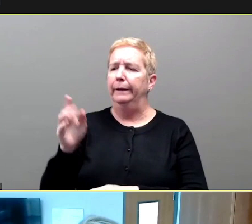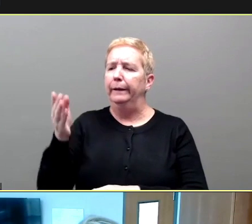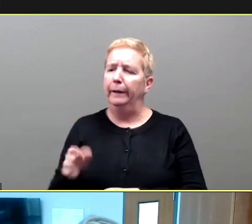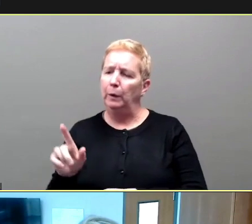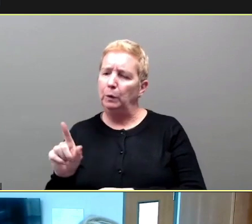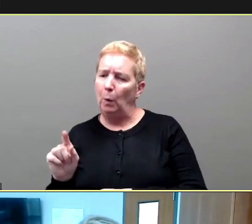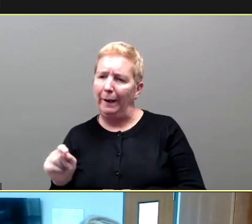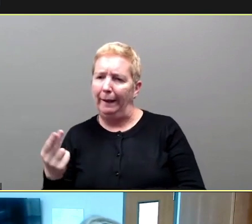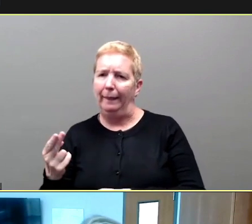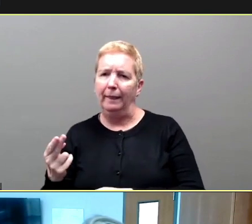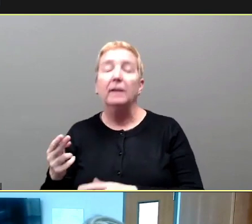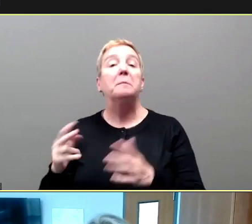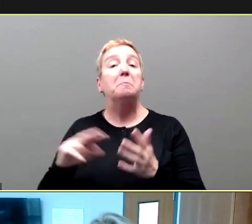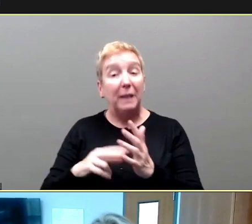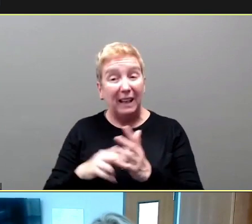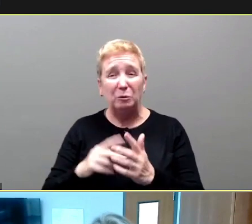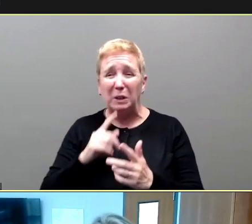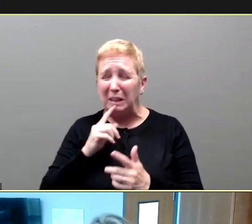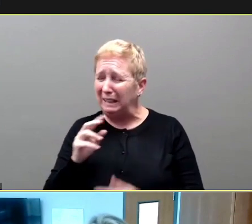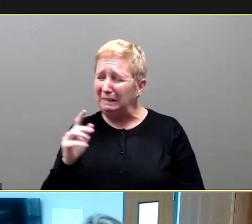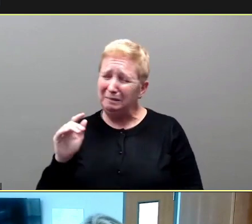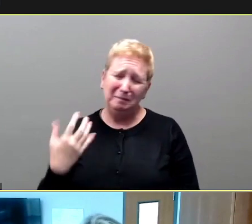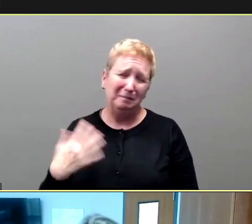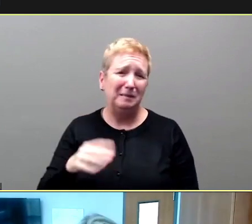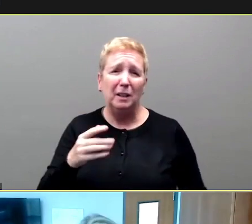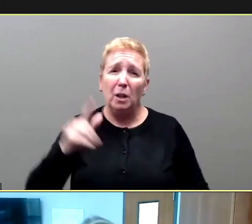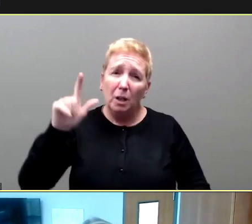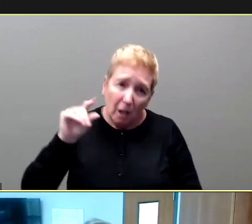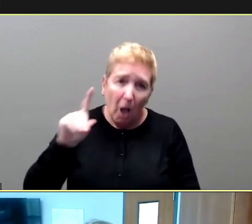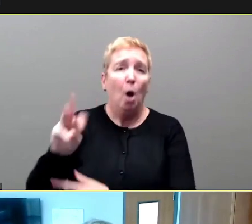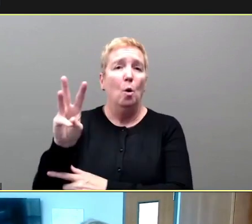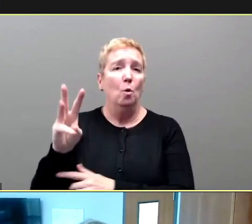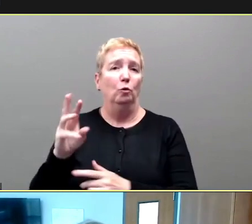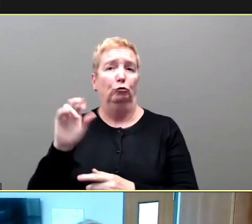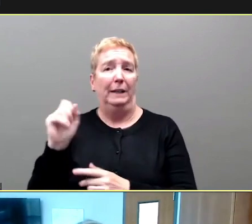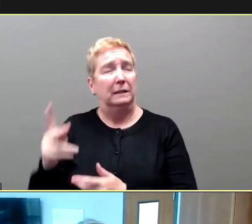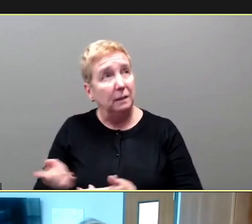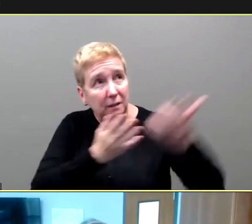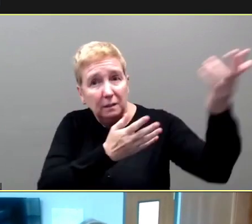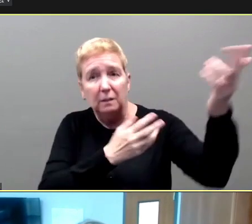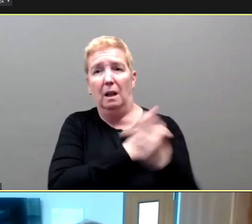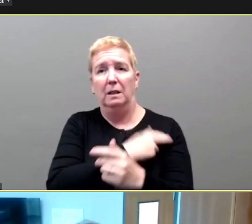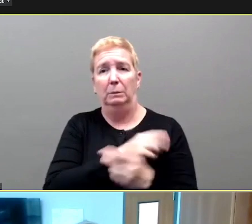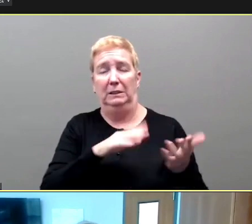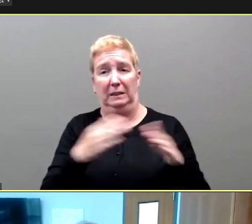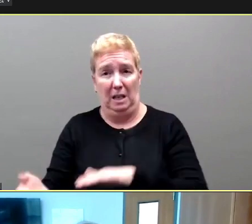sure yet, but we'll know that in the coming months. We'd appreciate your partnership in getting that word out. Thanks.